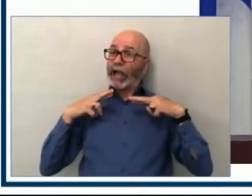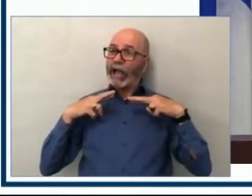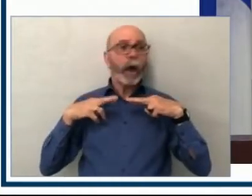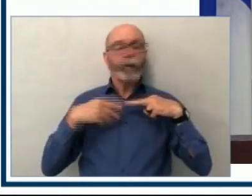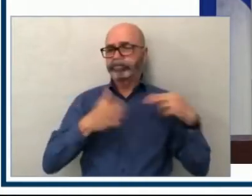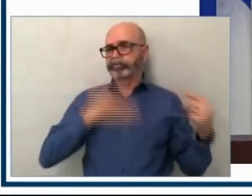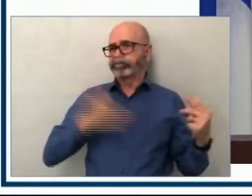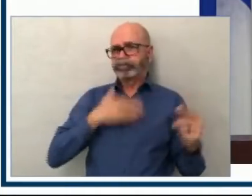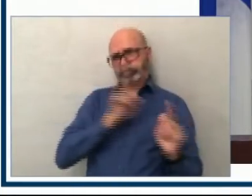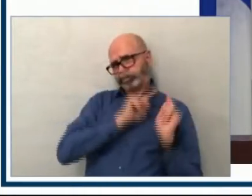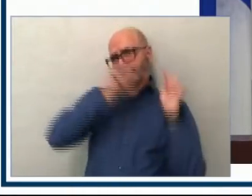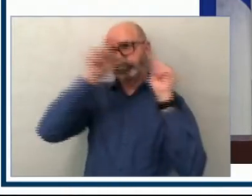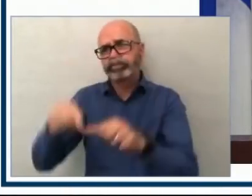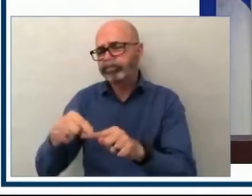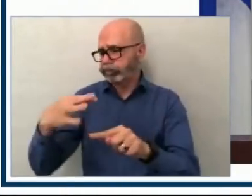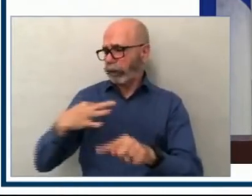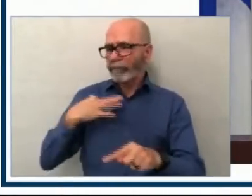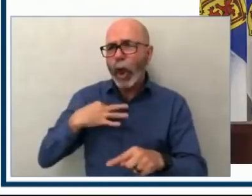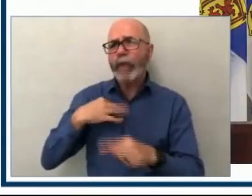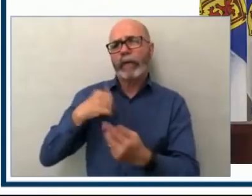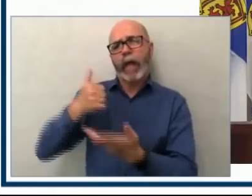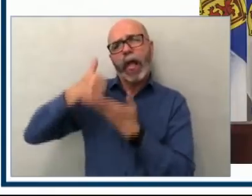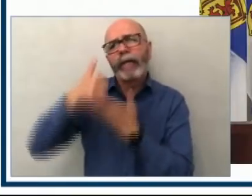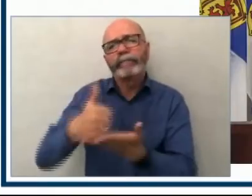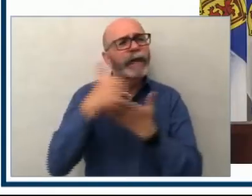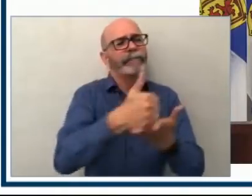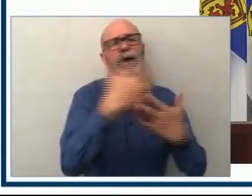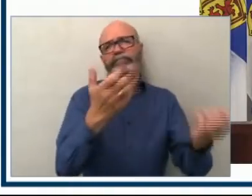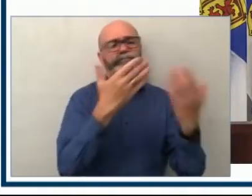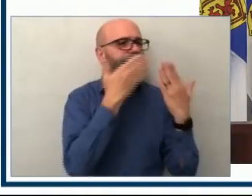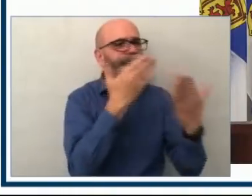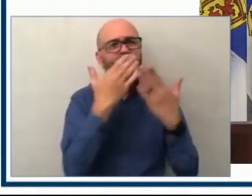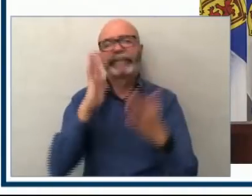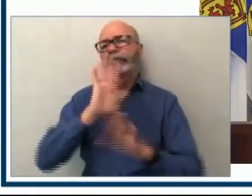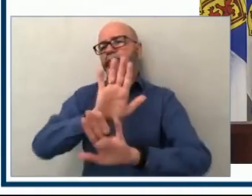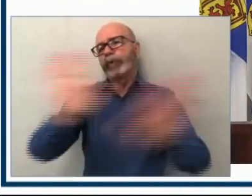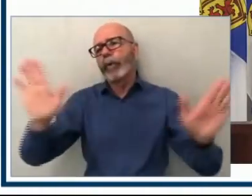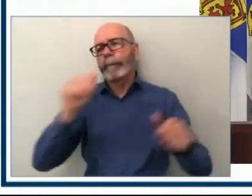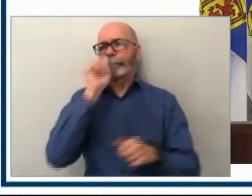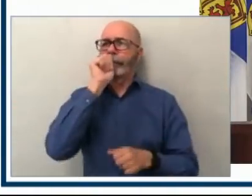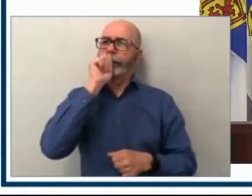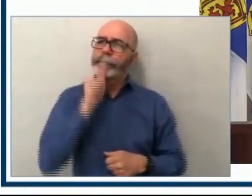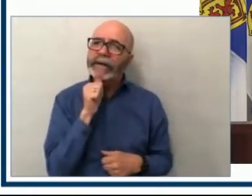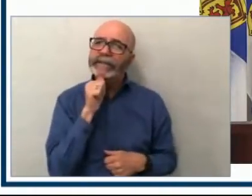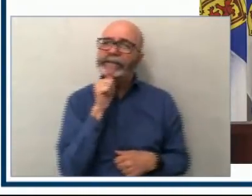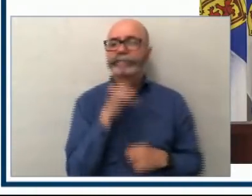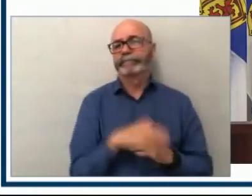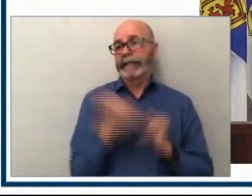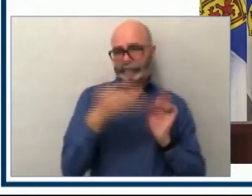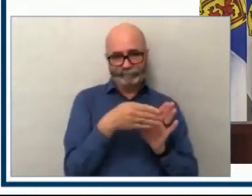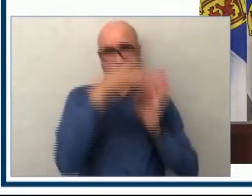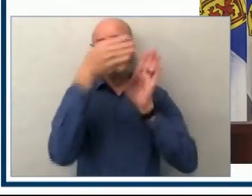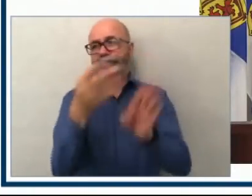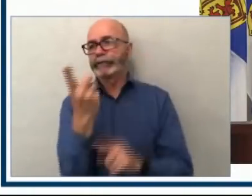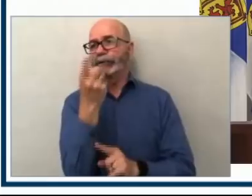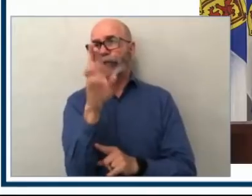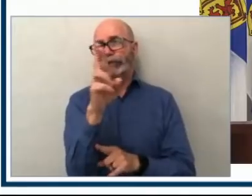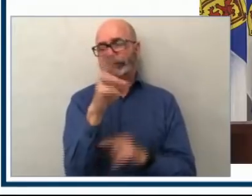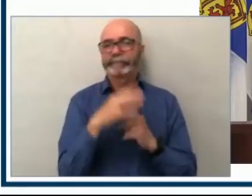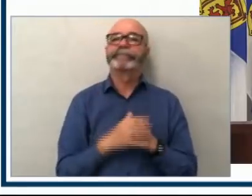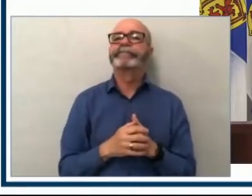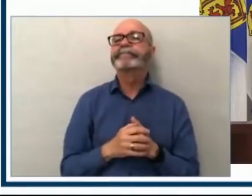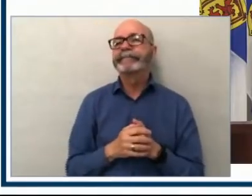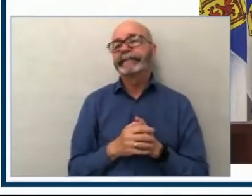for your patience. Dr. Strang. Thank you, Premier. Good afternoon, everybody. As the Premier mentioned, we are reporting 3 new cases